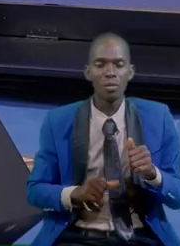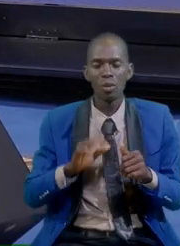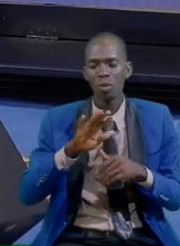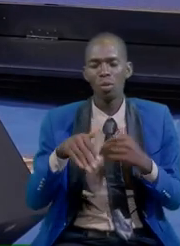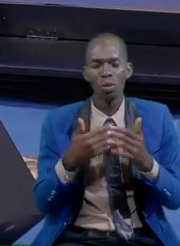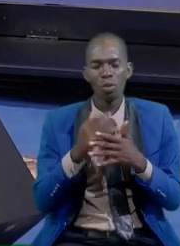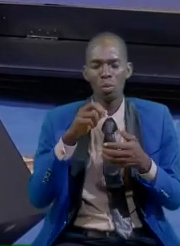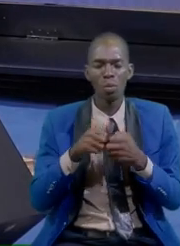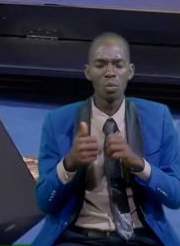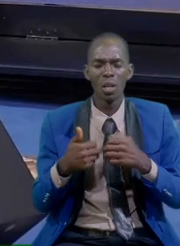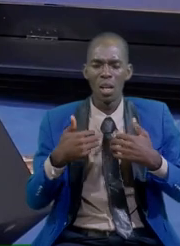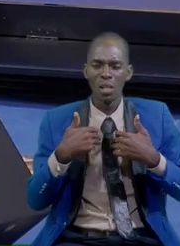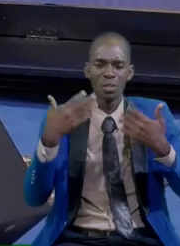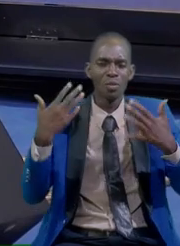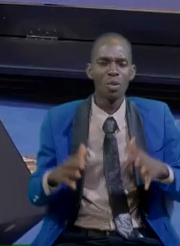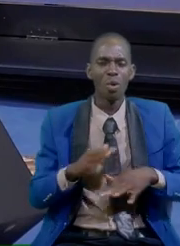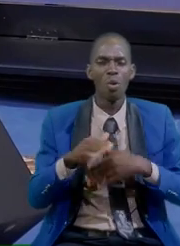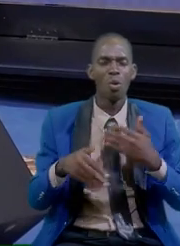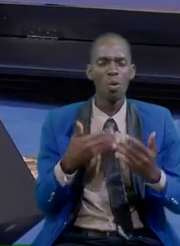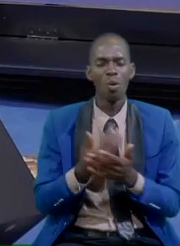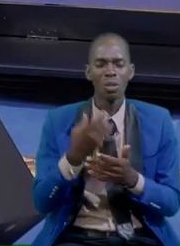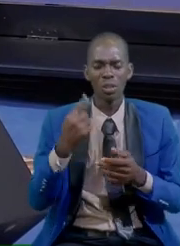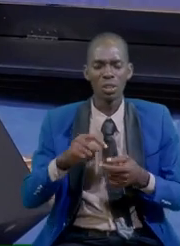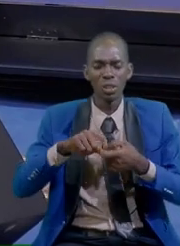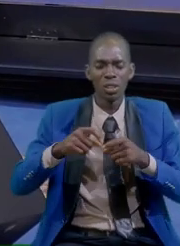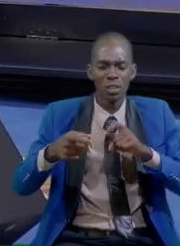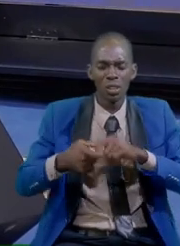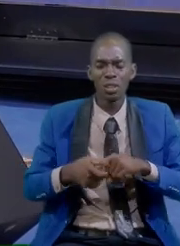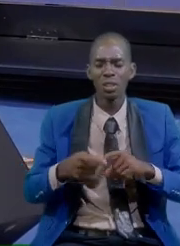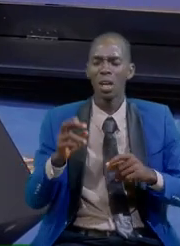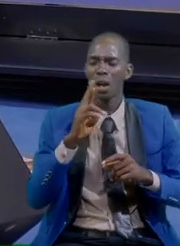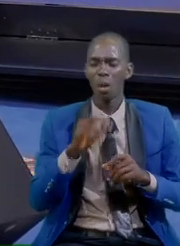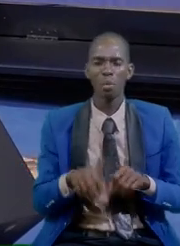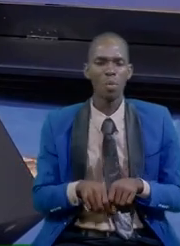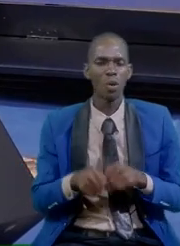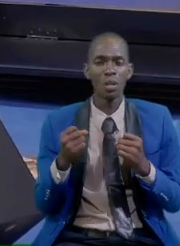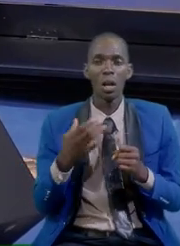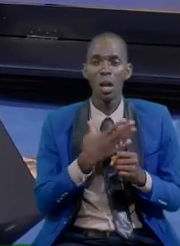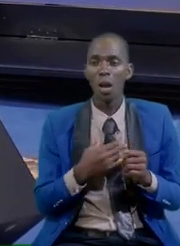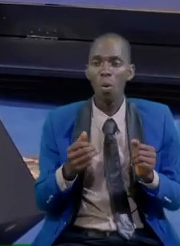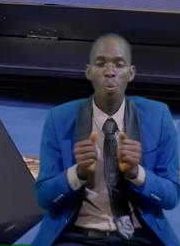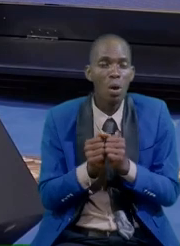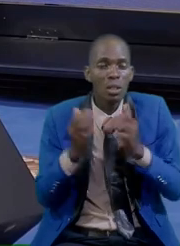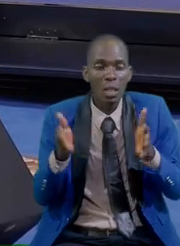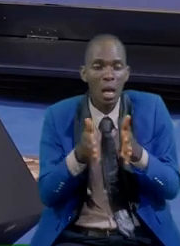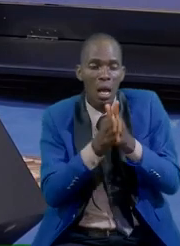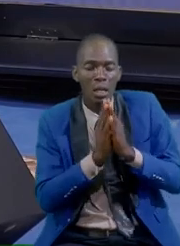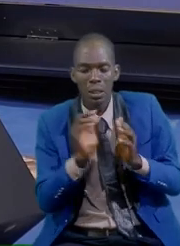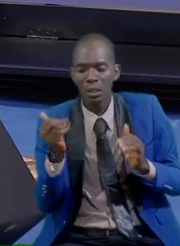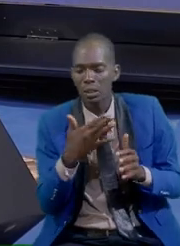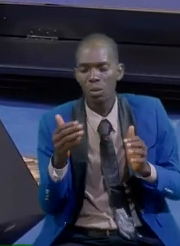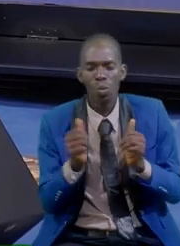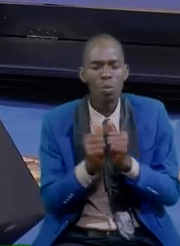they knew that all the chains were broken, and without asking anything, without paying any money,